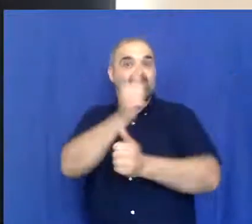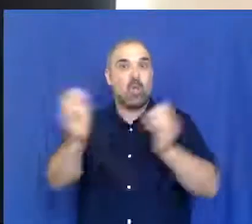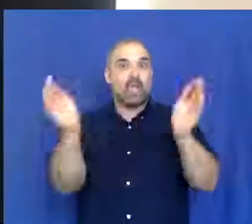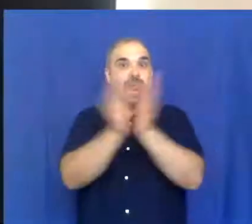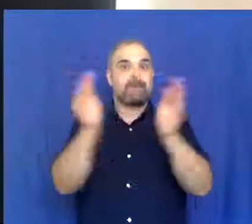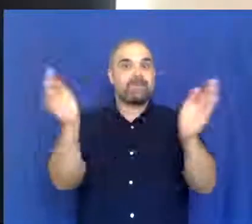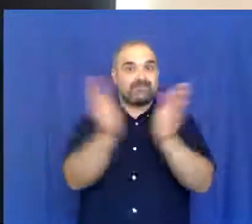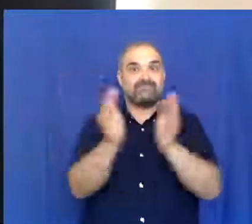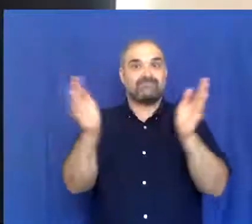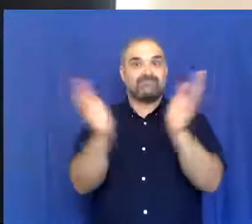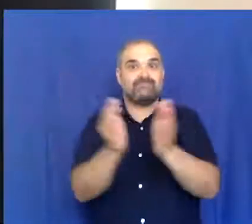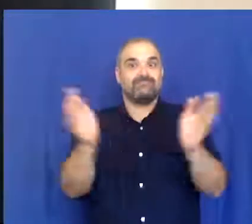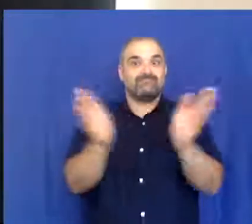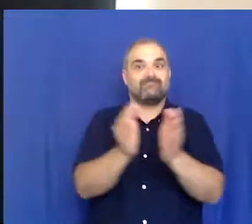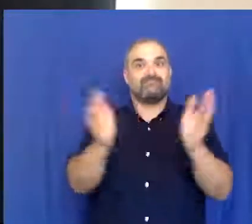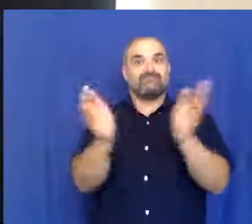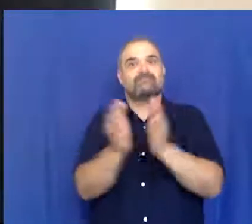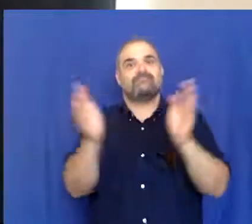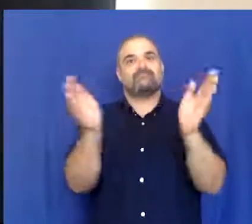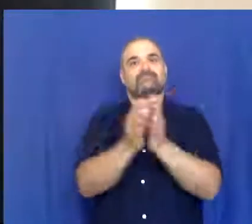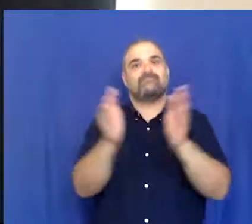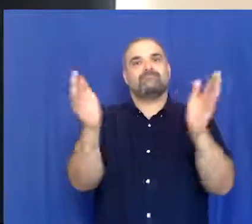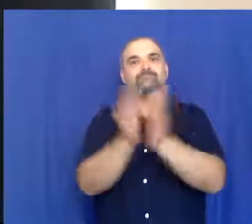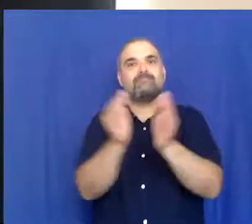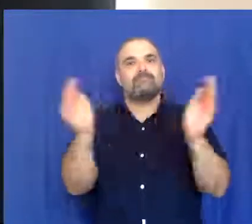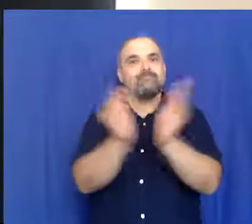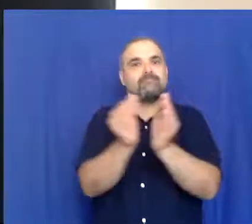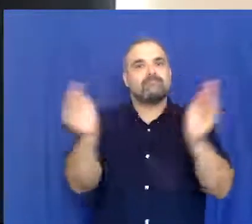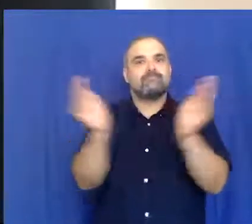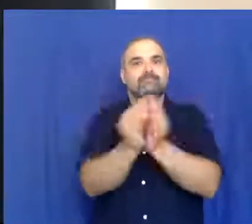Well done for clapping to the beat.